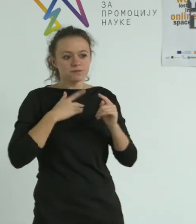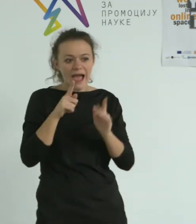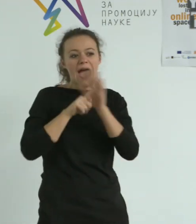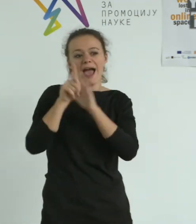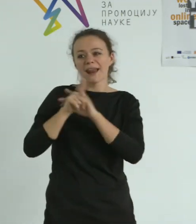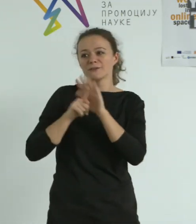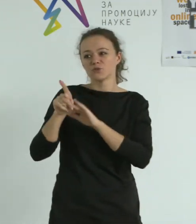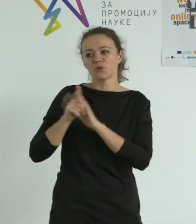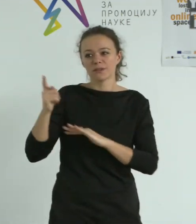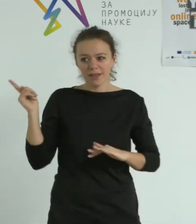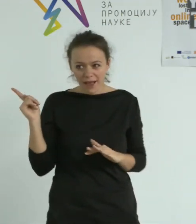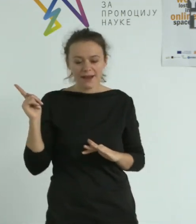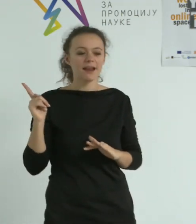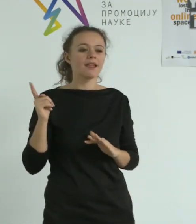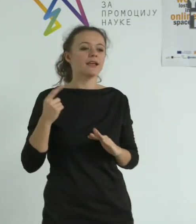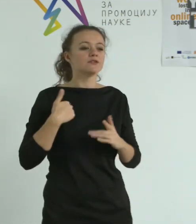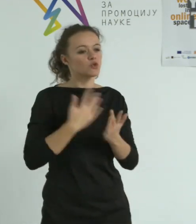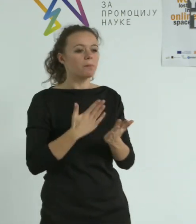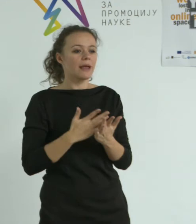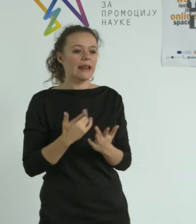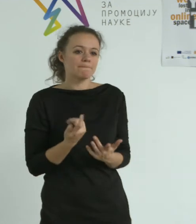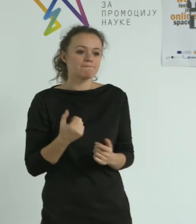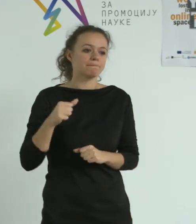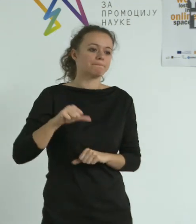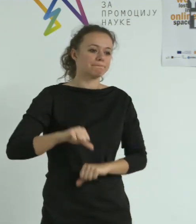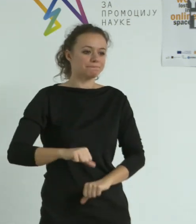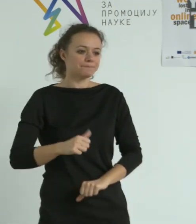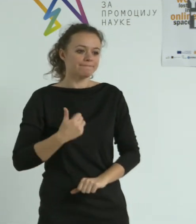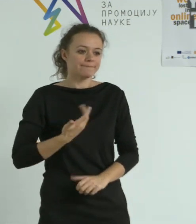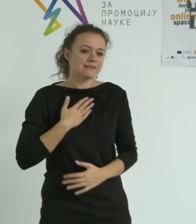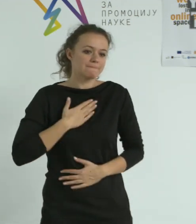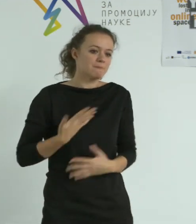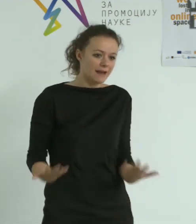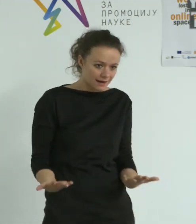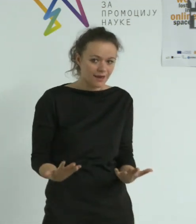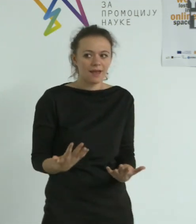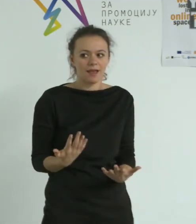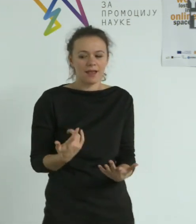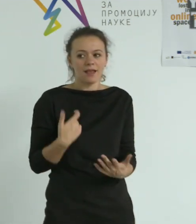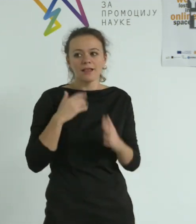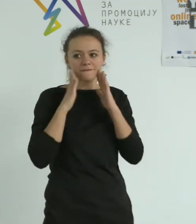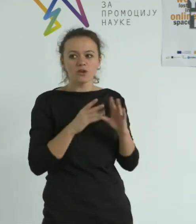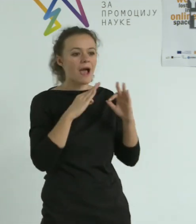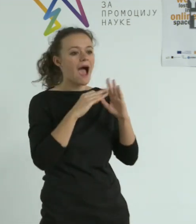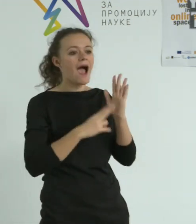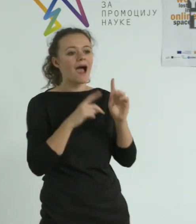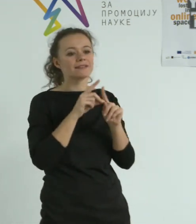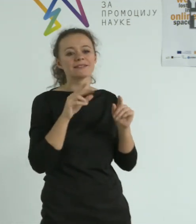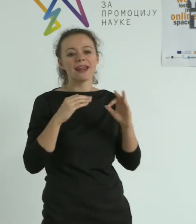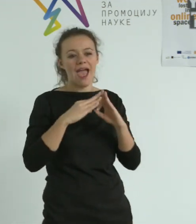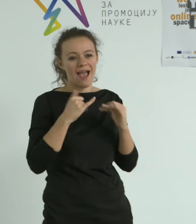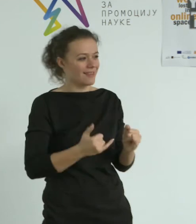bit discouraging for me and for, I guess, Andrea, who is not here